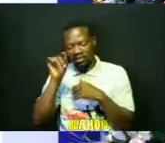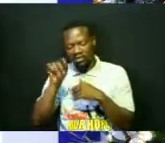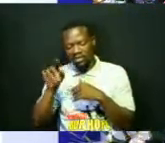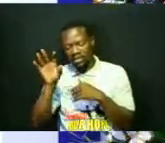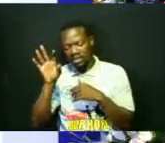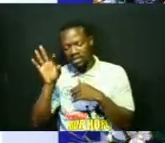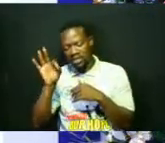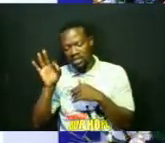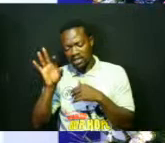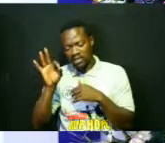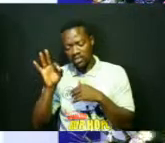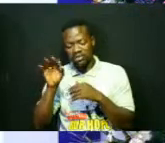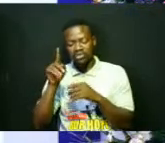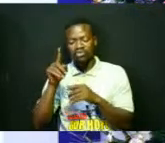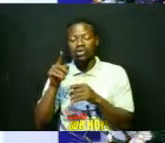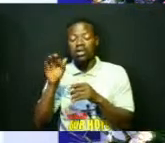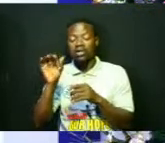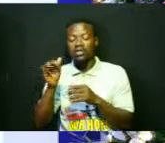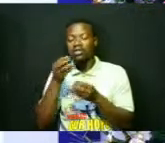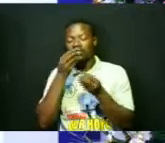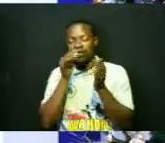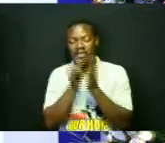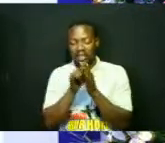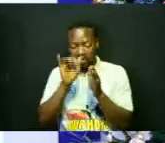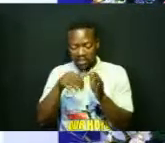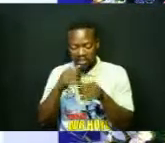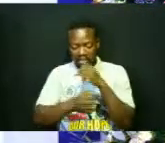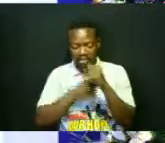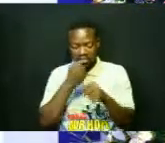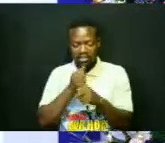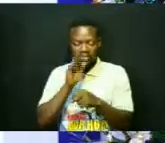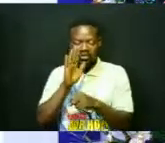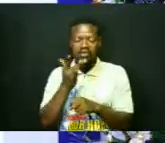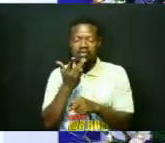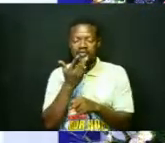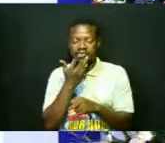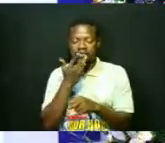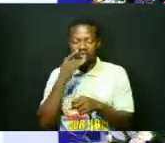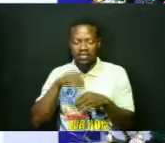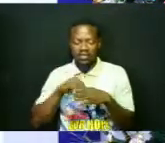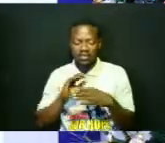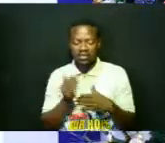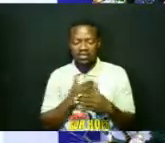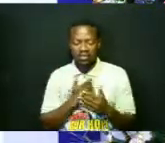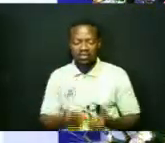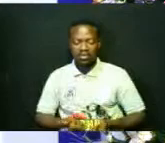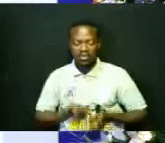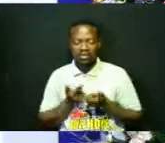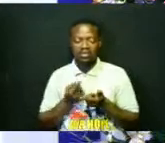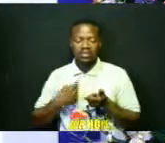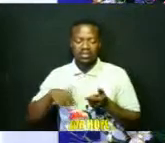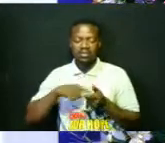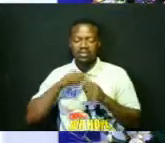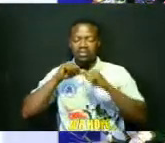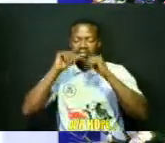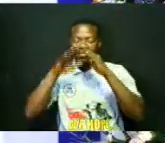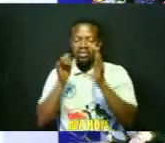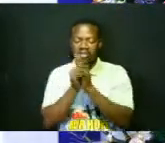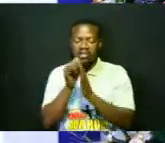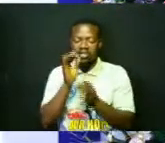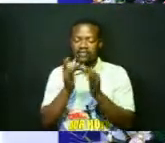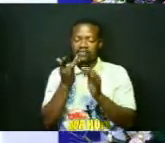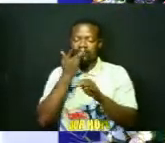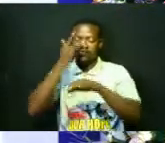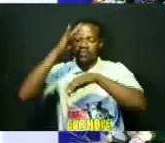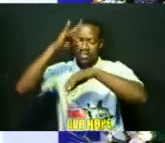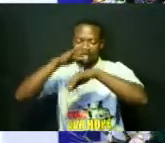clear to us that it is the year of your favor, Jesus, in our lives. We bless you that when your favor comes upon